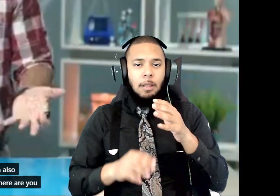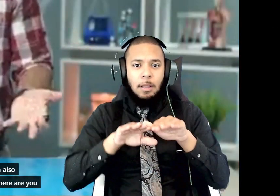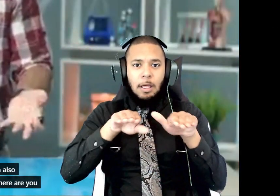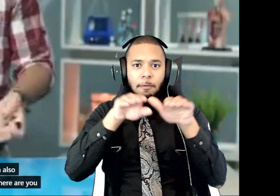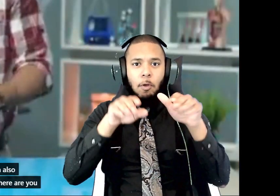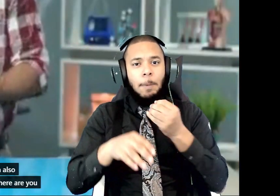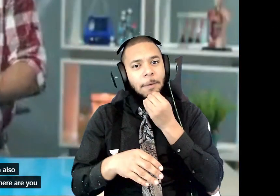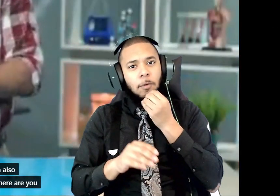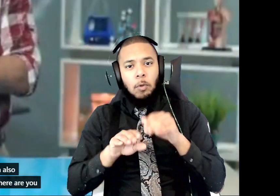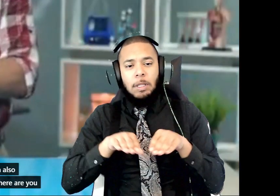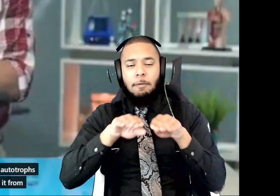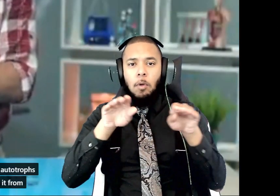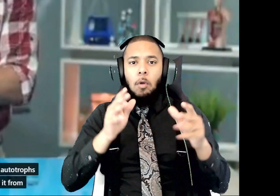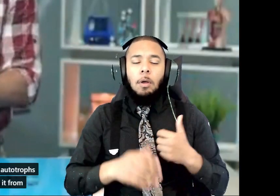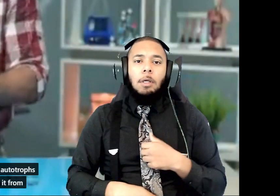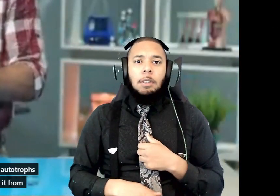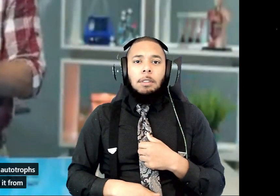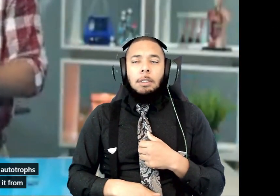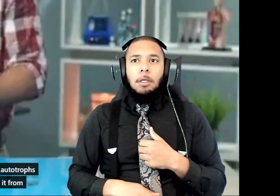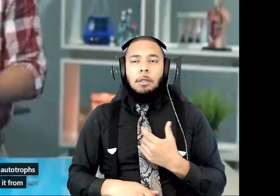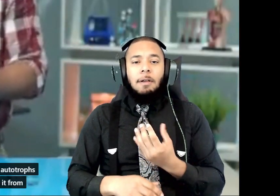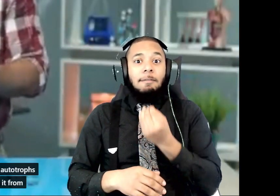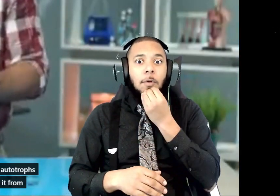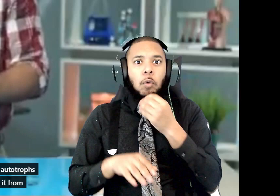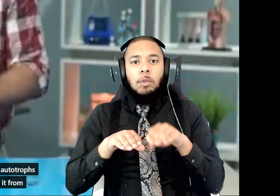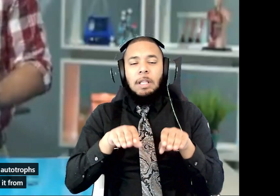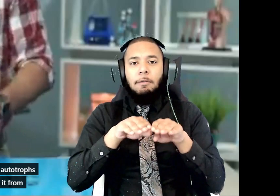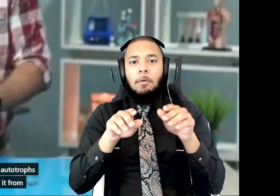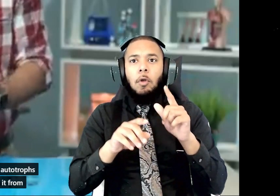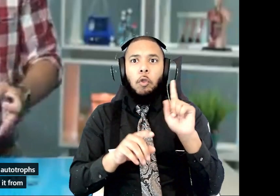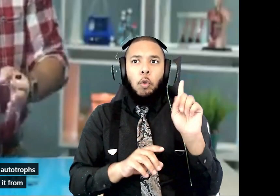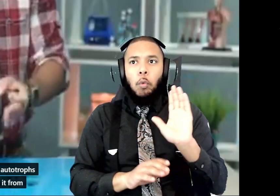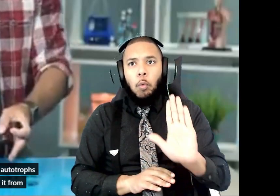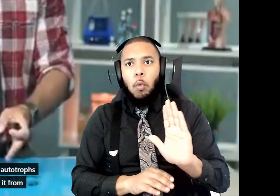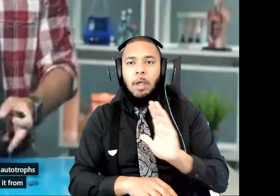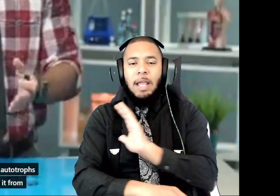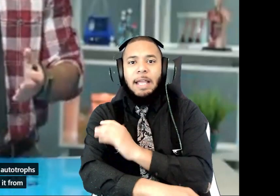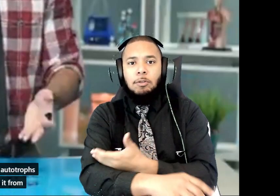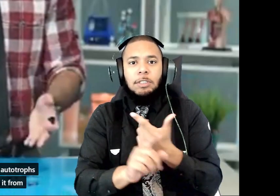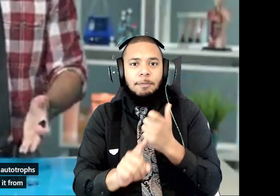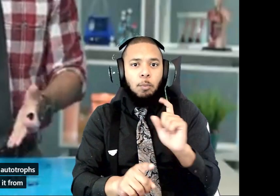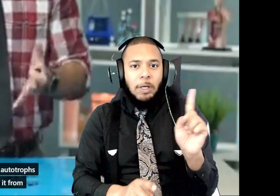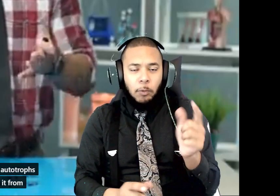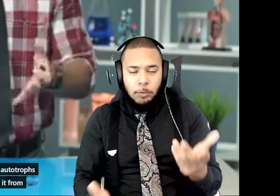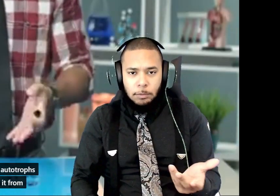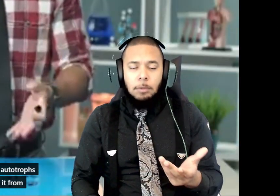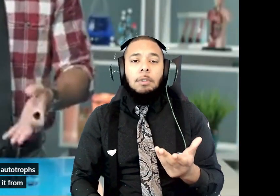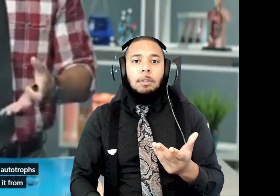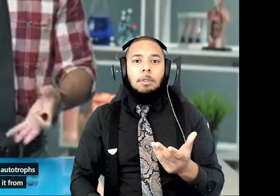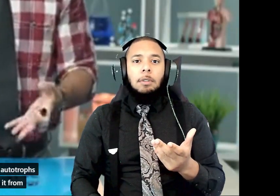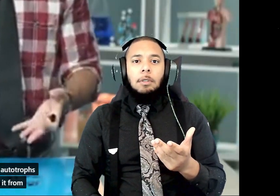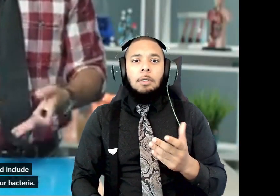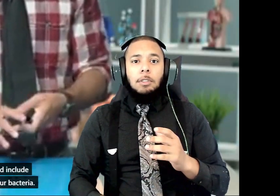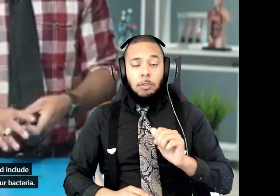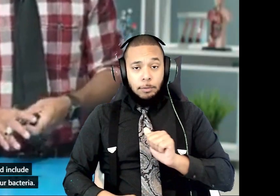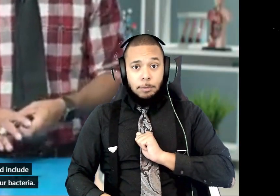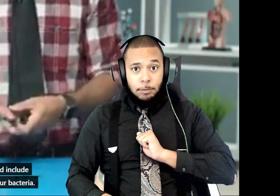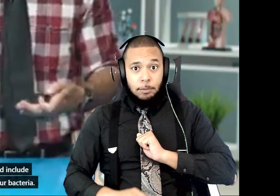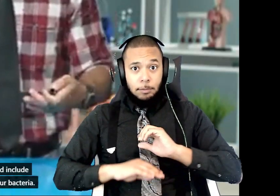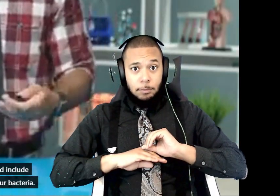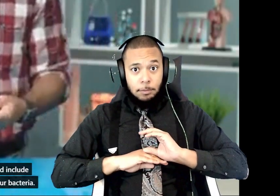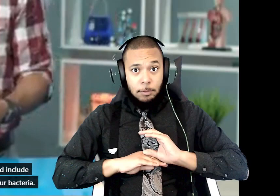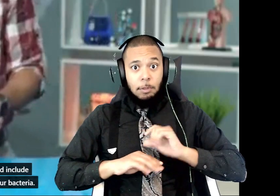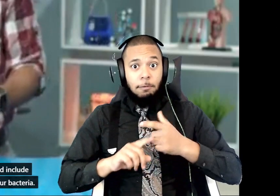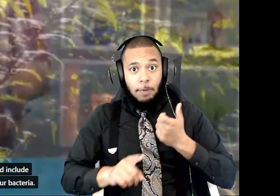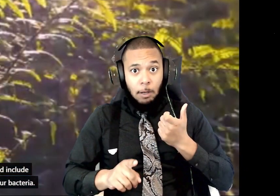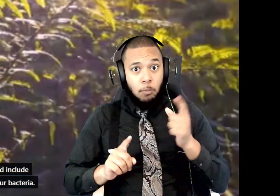say nourishment level, like where are you getting your fuel from? And autotrophs or producers are getting it from themselves. So